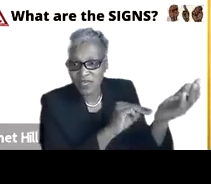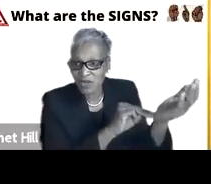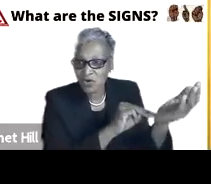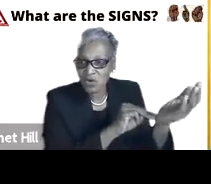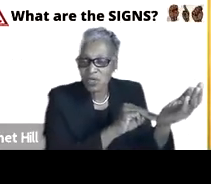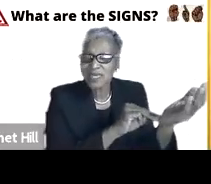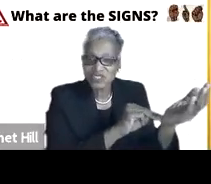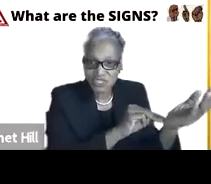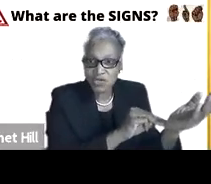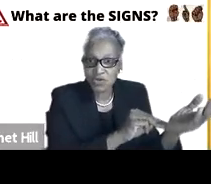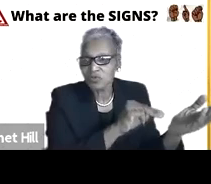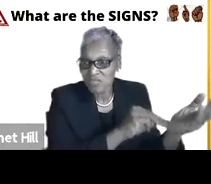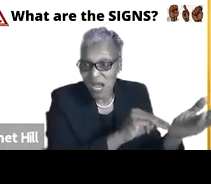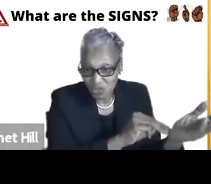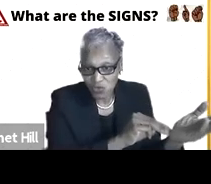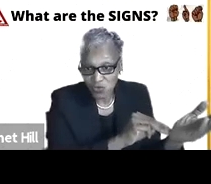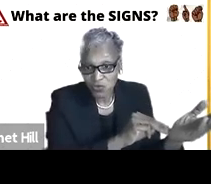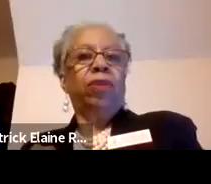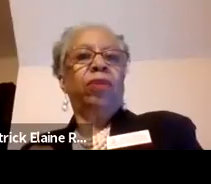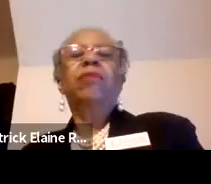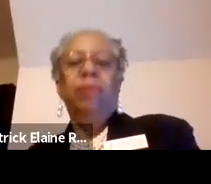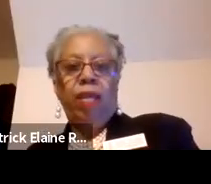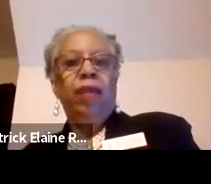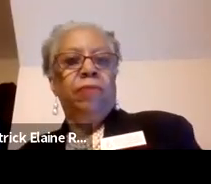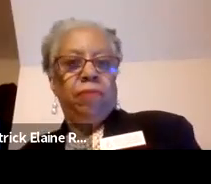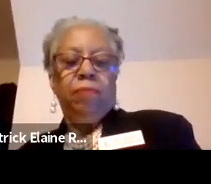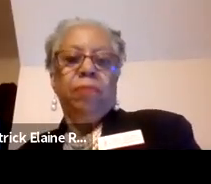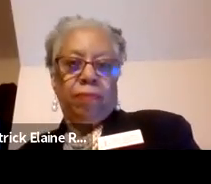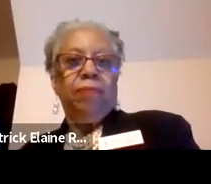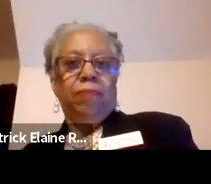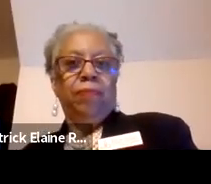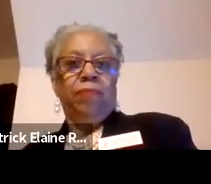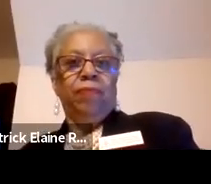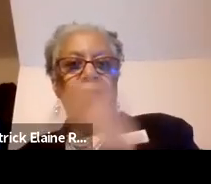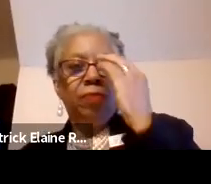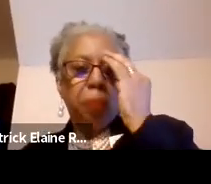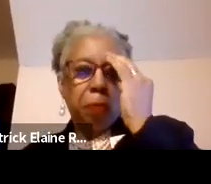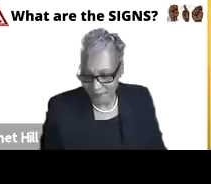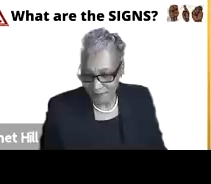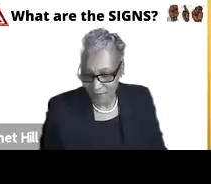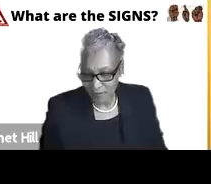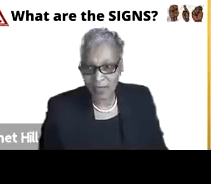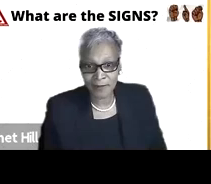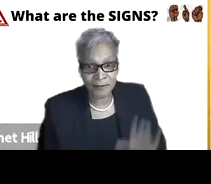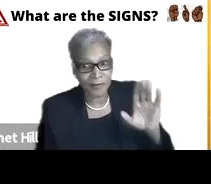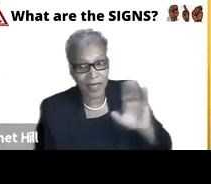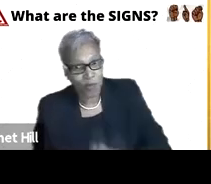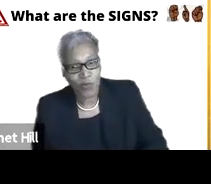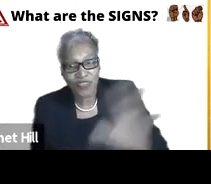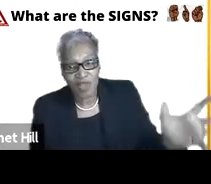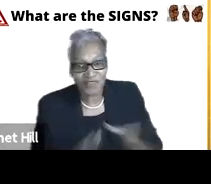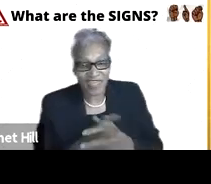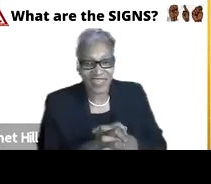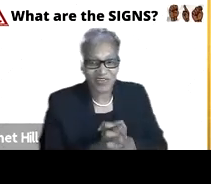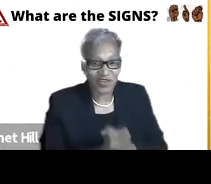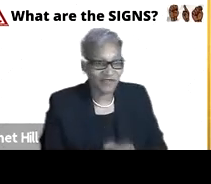this right here, it's still doctor. Or somebody in the medical field. Okay.